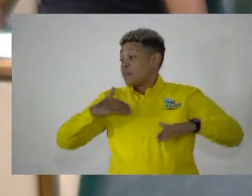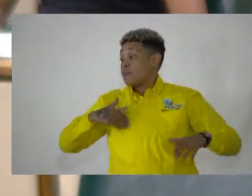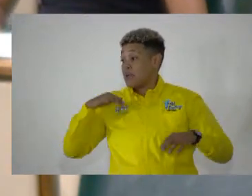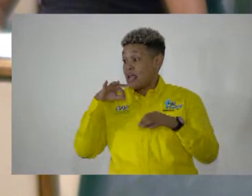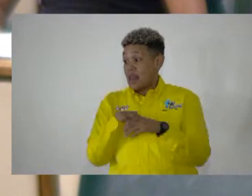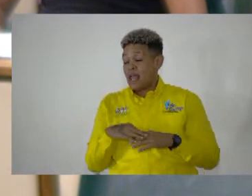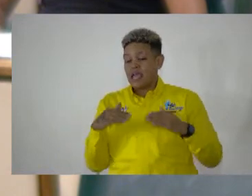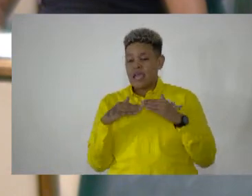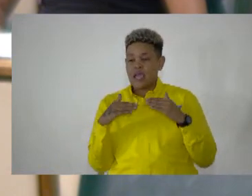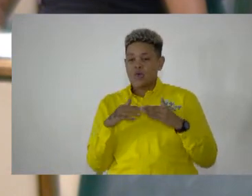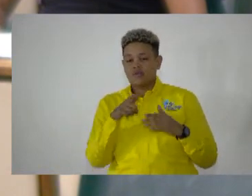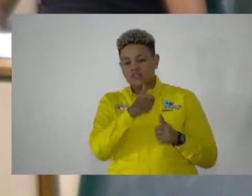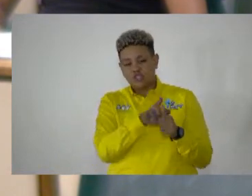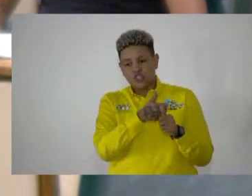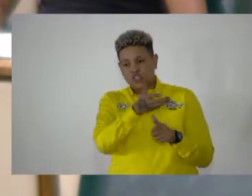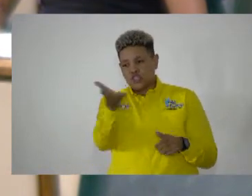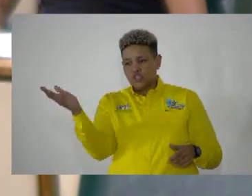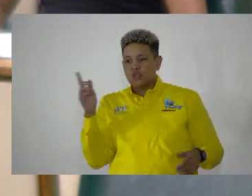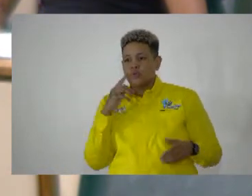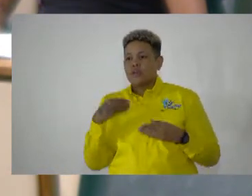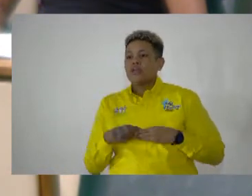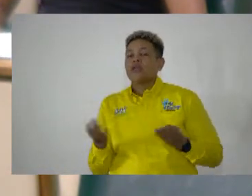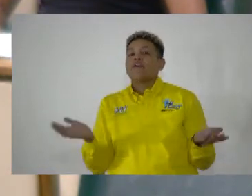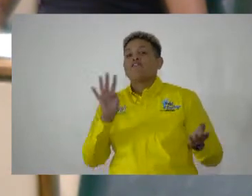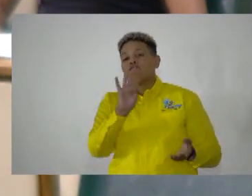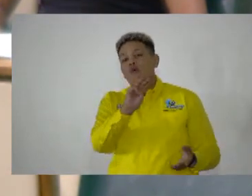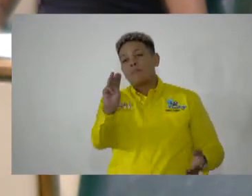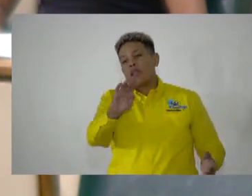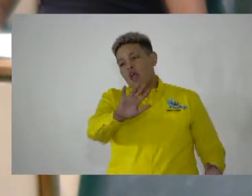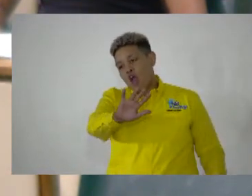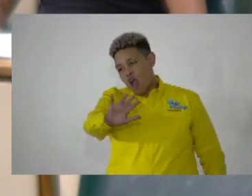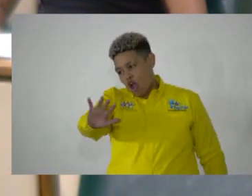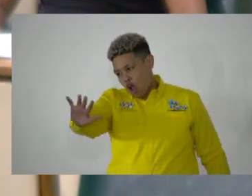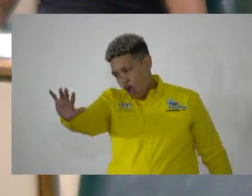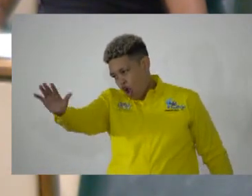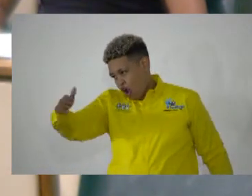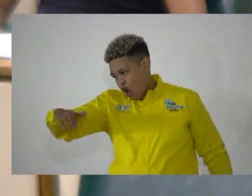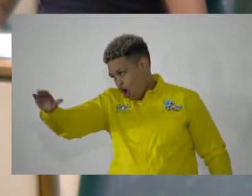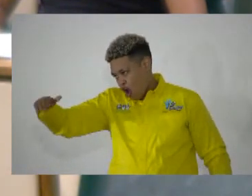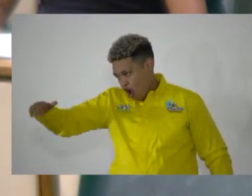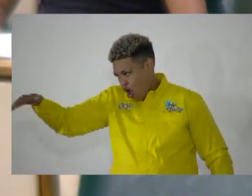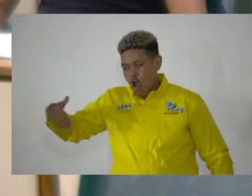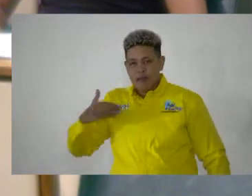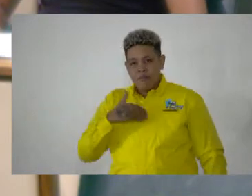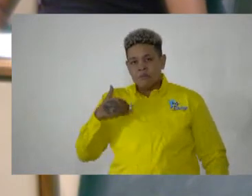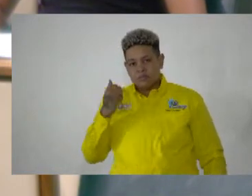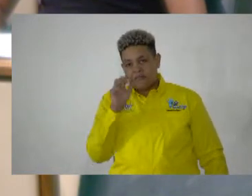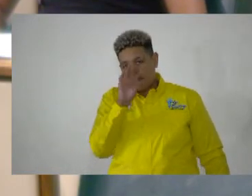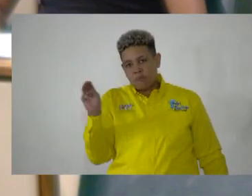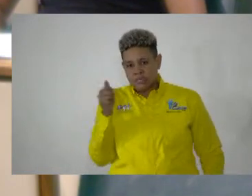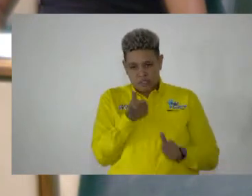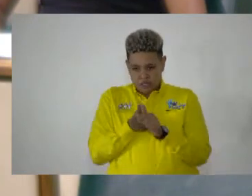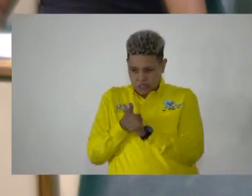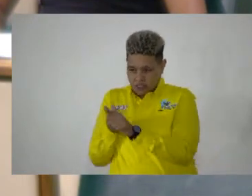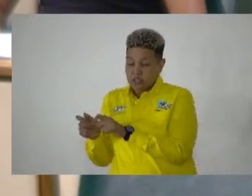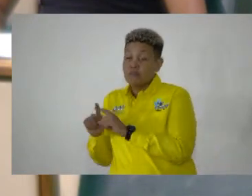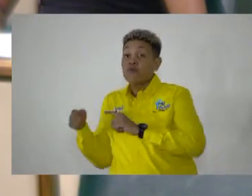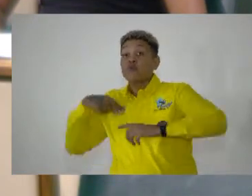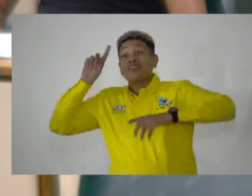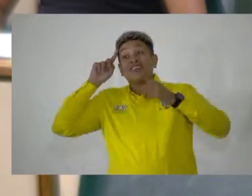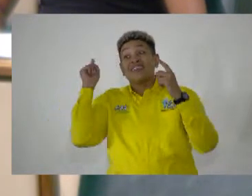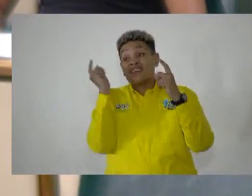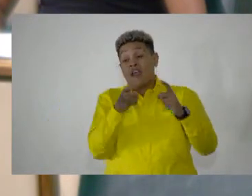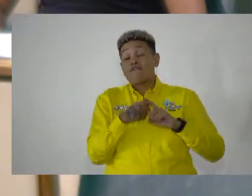equally, we distribute the funds to all constituencies. But as we are targeting from